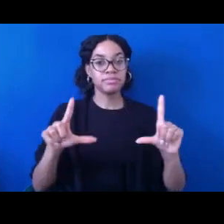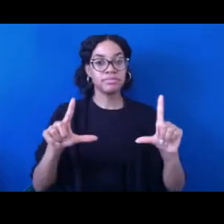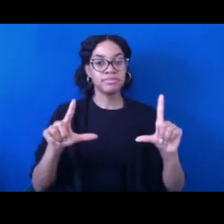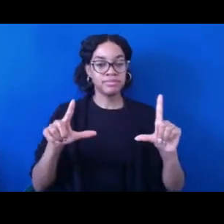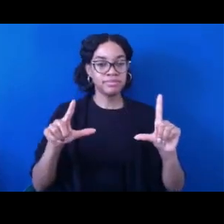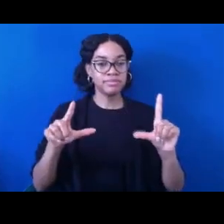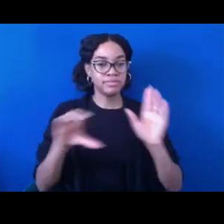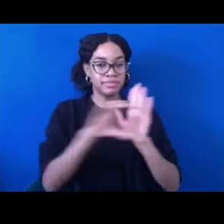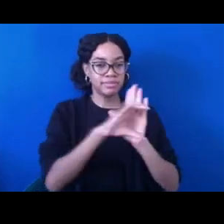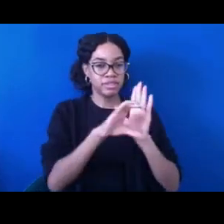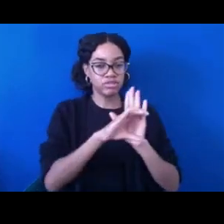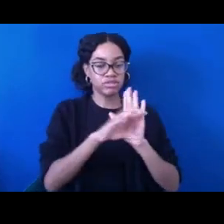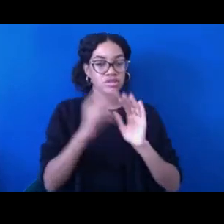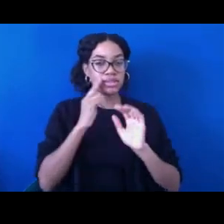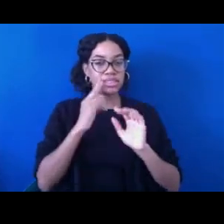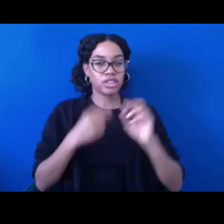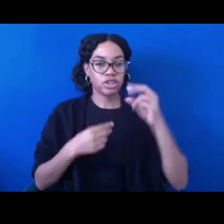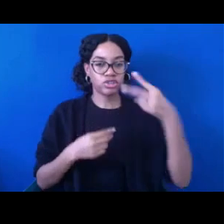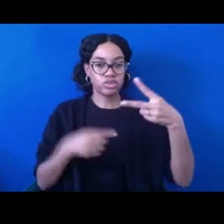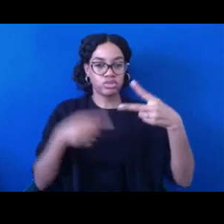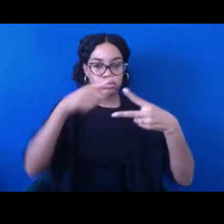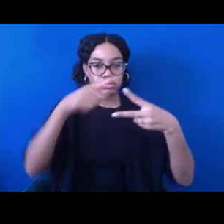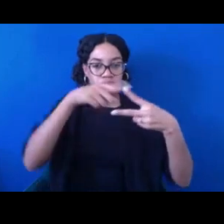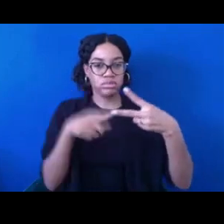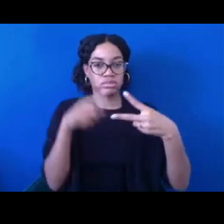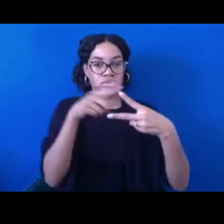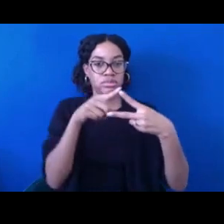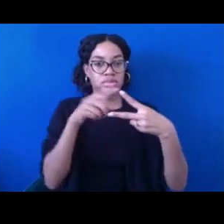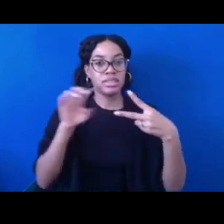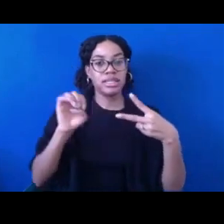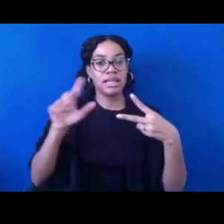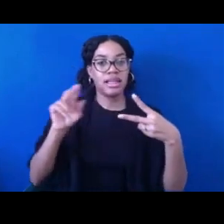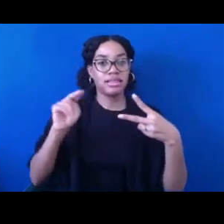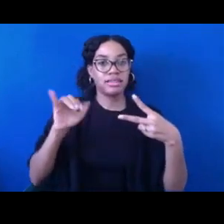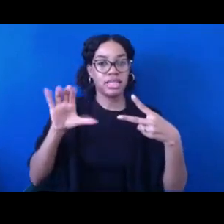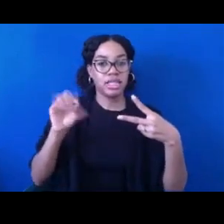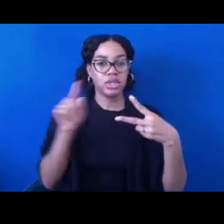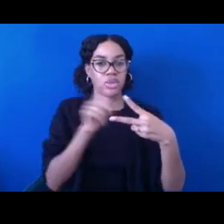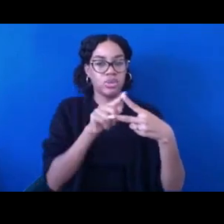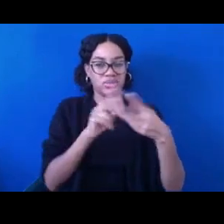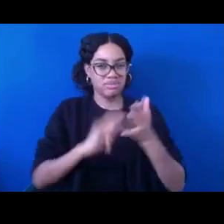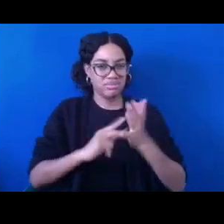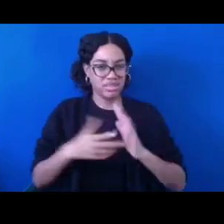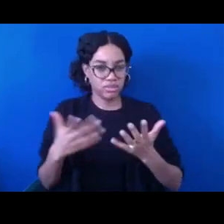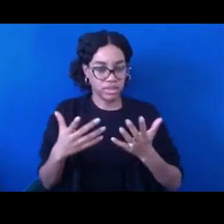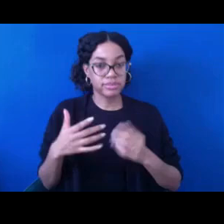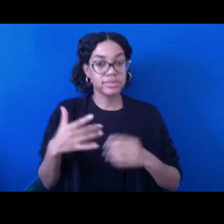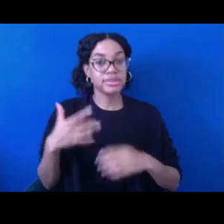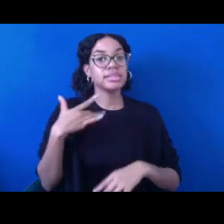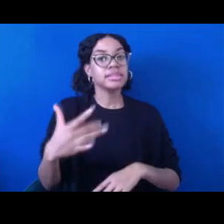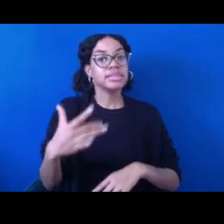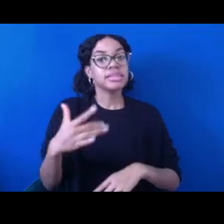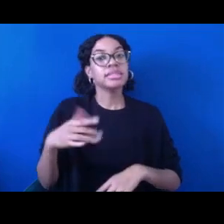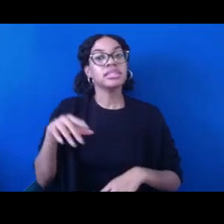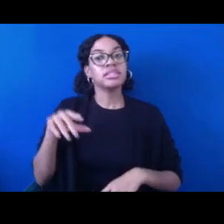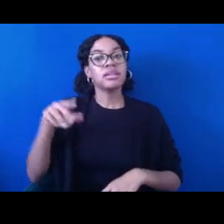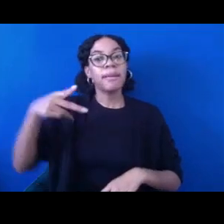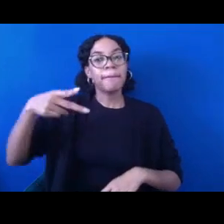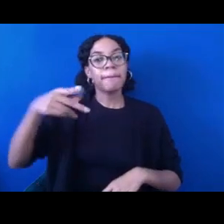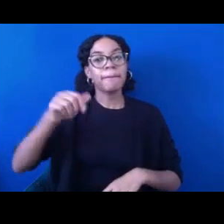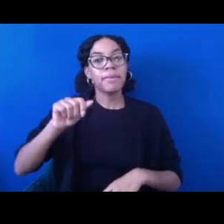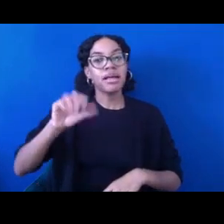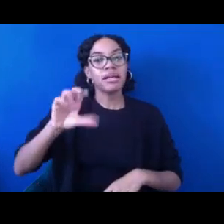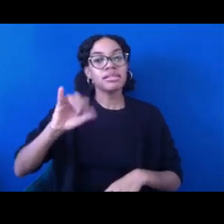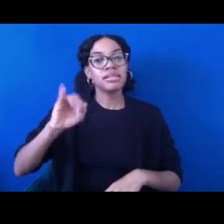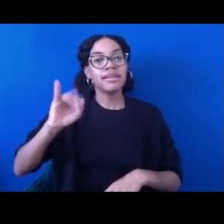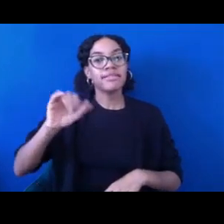So what does that mean? You focus on the central Pacific ocean water temperatures just off the western coast